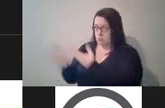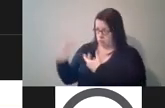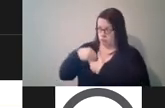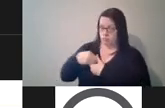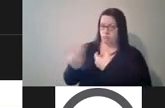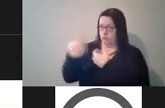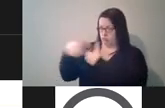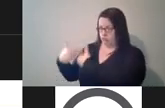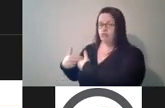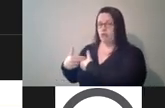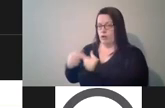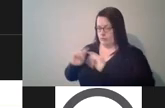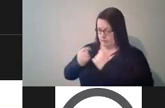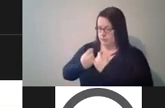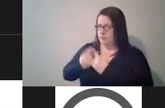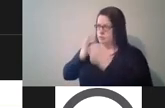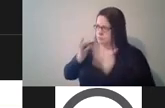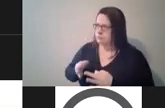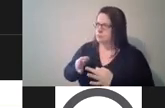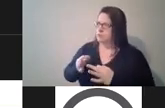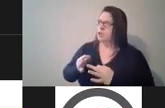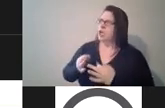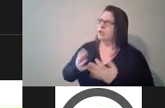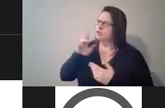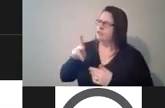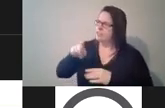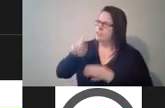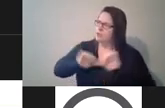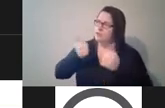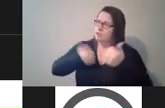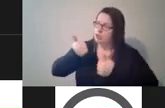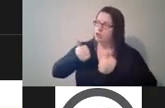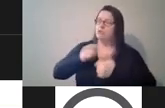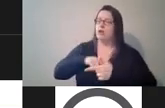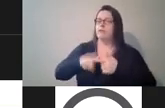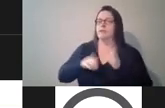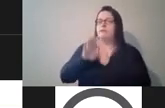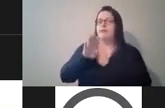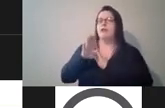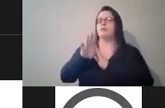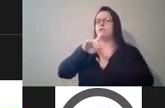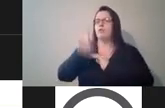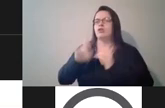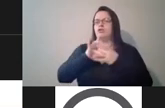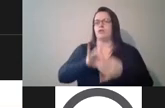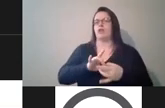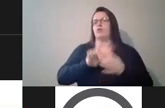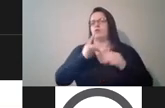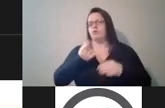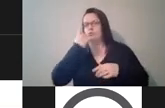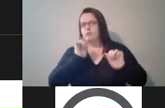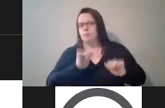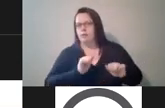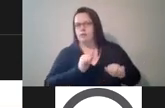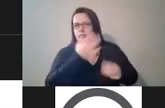clarify the decision or decisions of risk to be assessed, and they would develop those capacity questions. So, does the adult